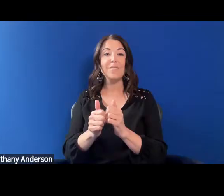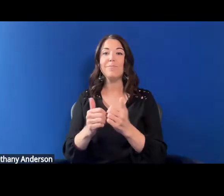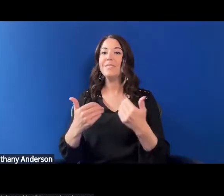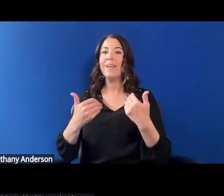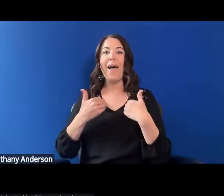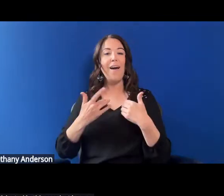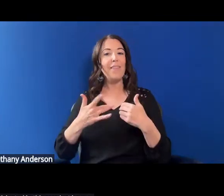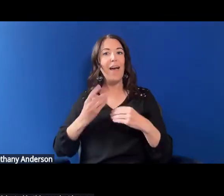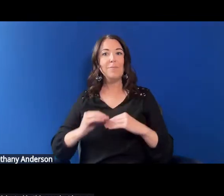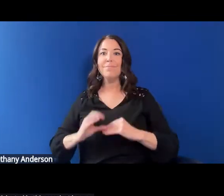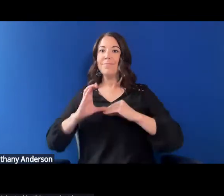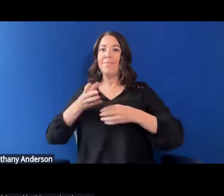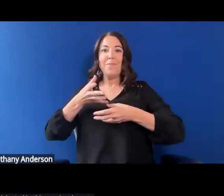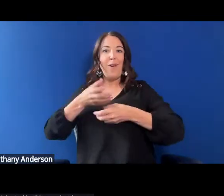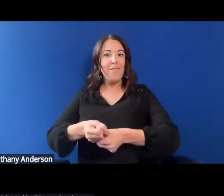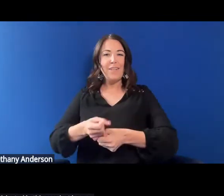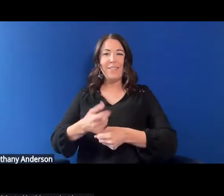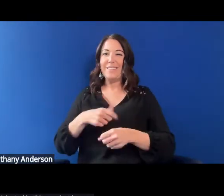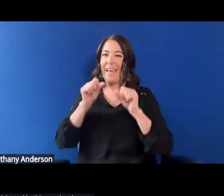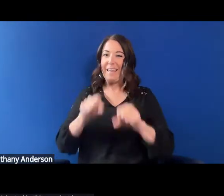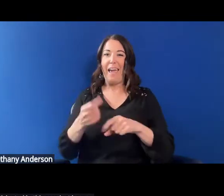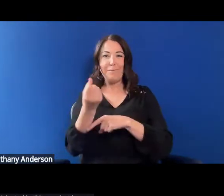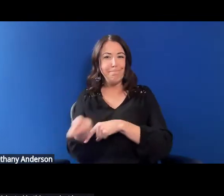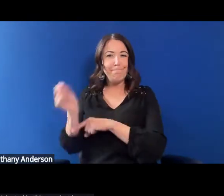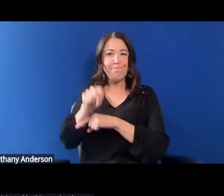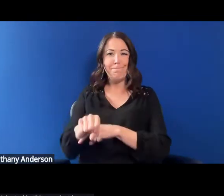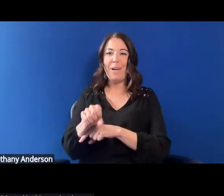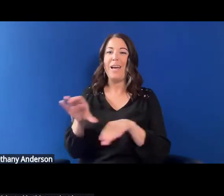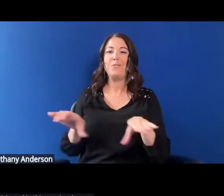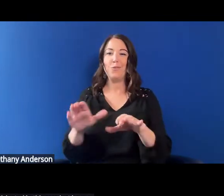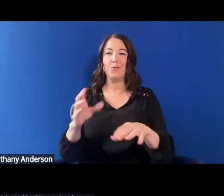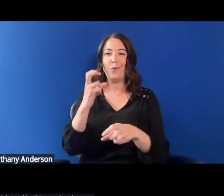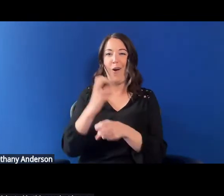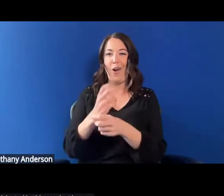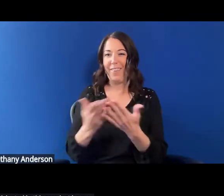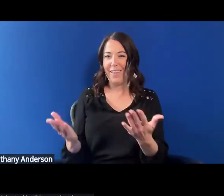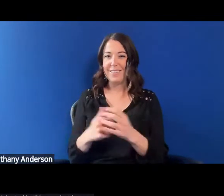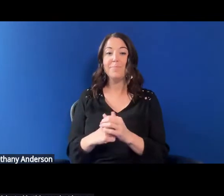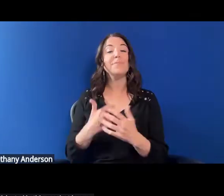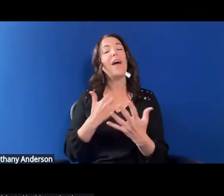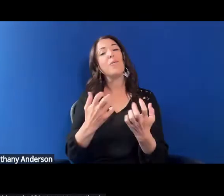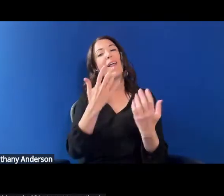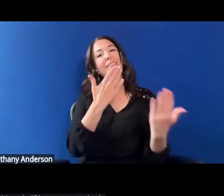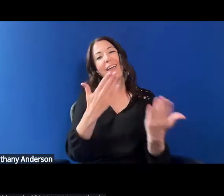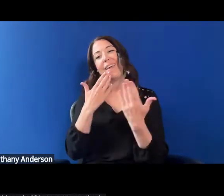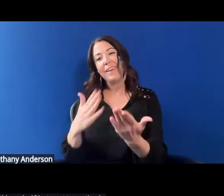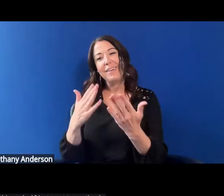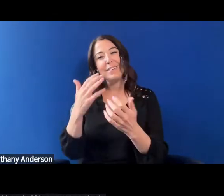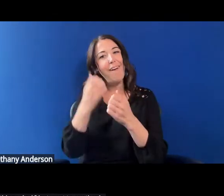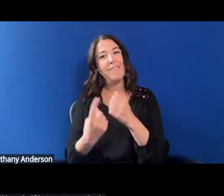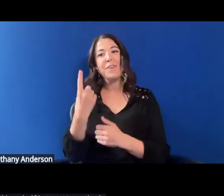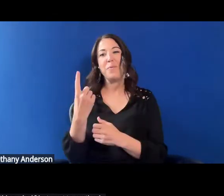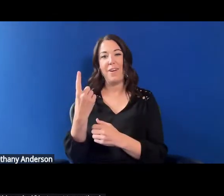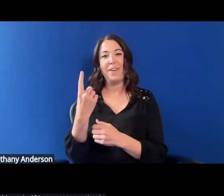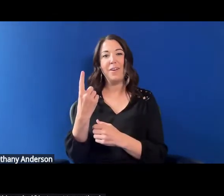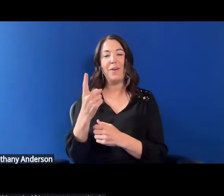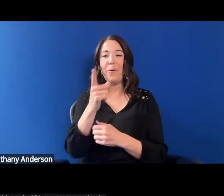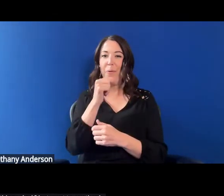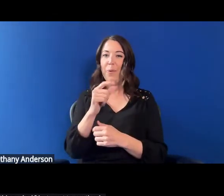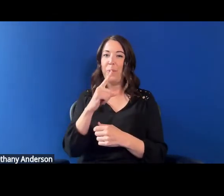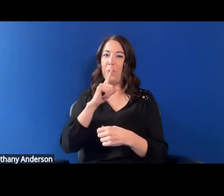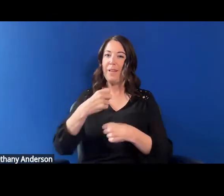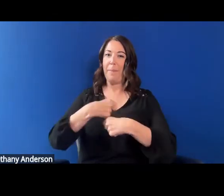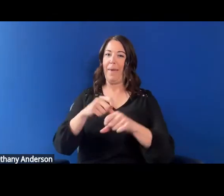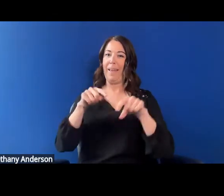confidence that they can do hard things. And I just want to say thank you to everyone who made this